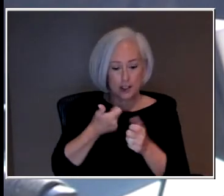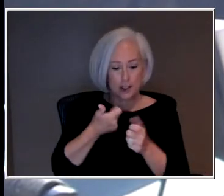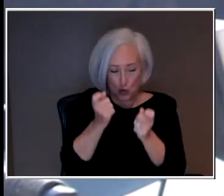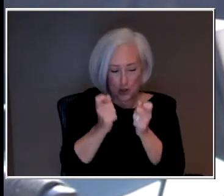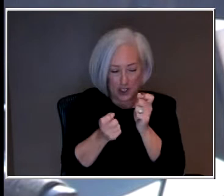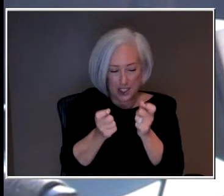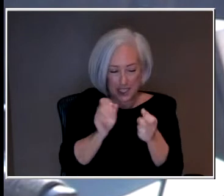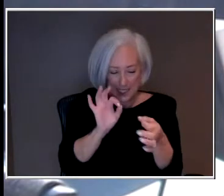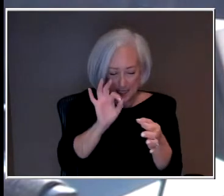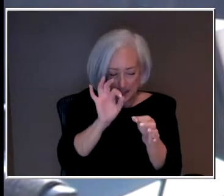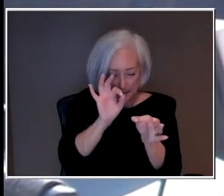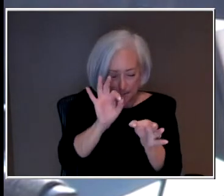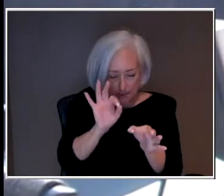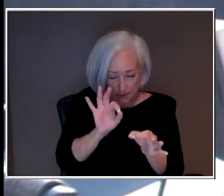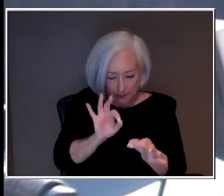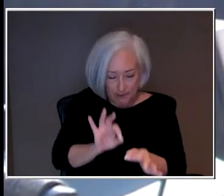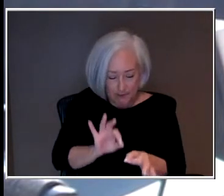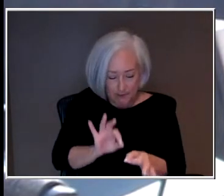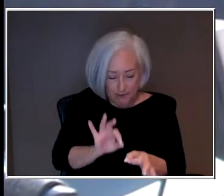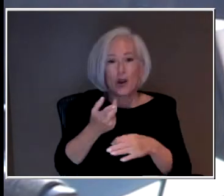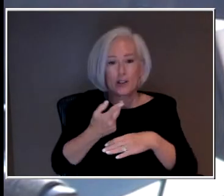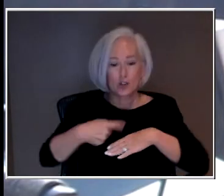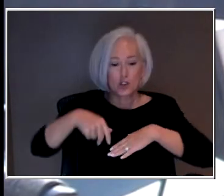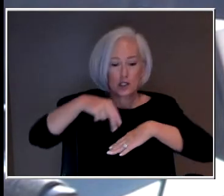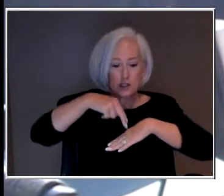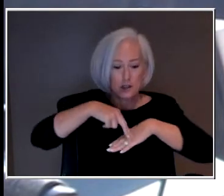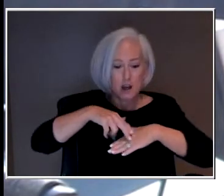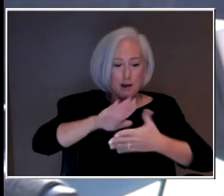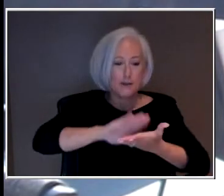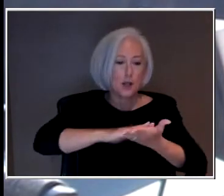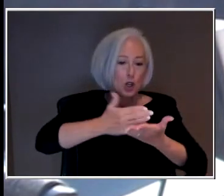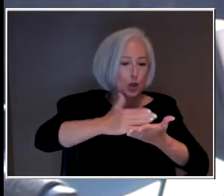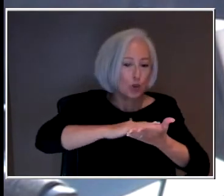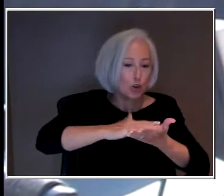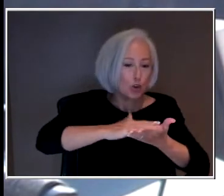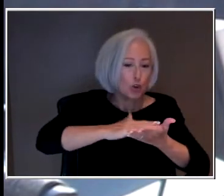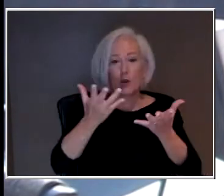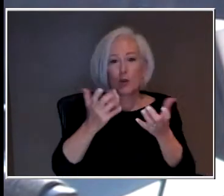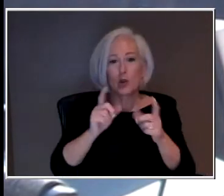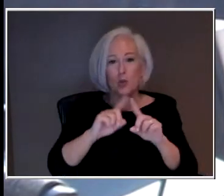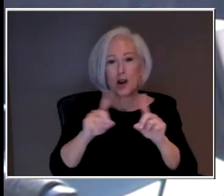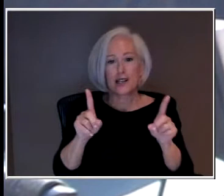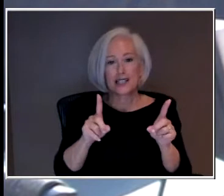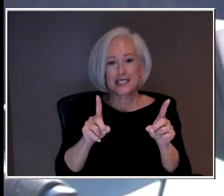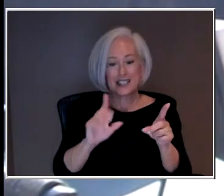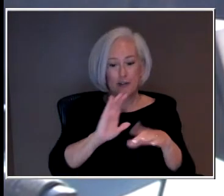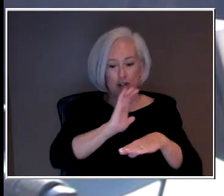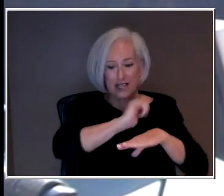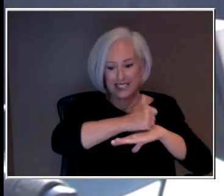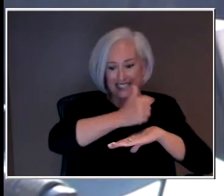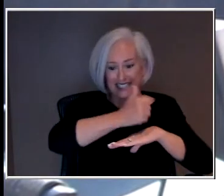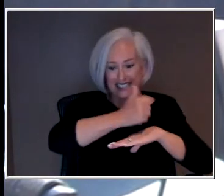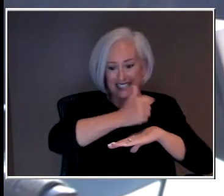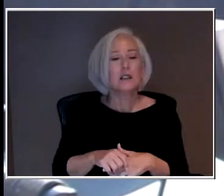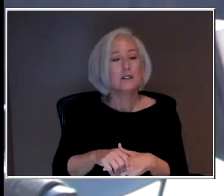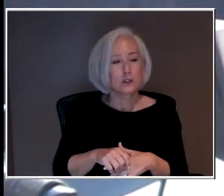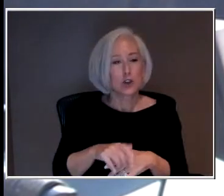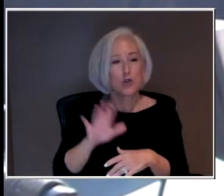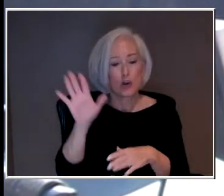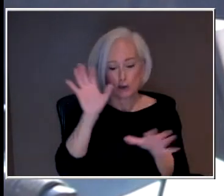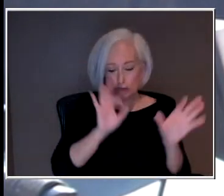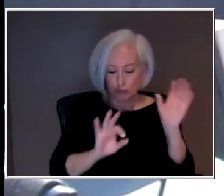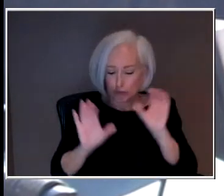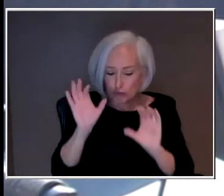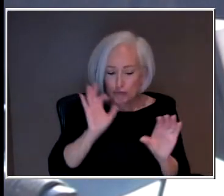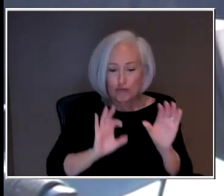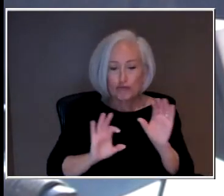everything. Because, when she's up and she's making dinner, we want it to kind of be at a different setting. So we're finding all those different settings. So we do that all in the clinic